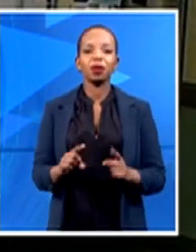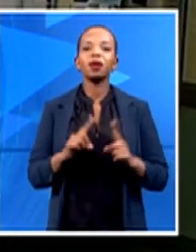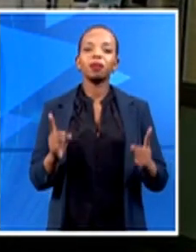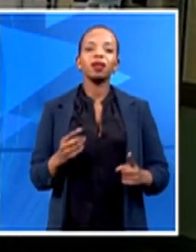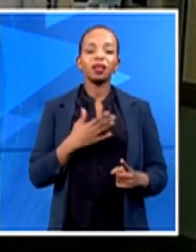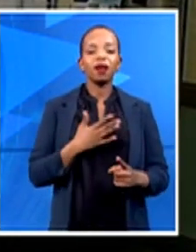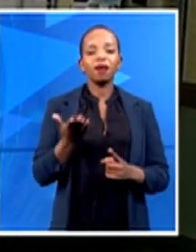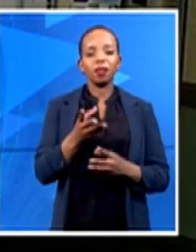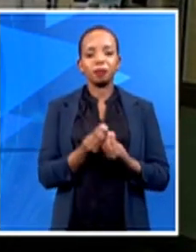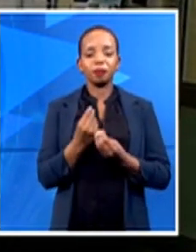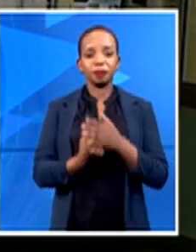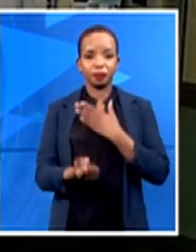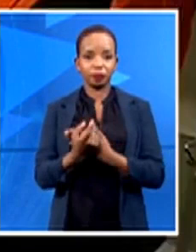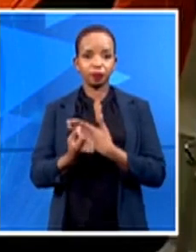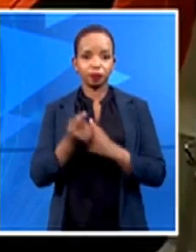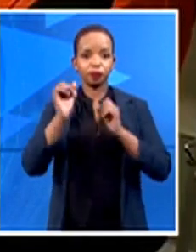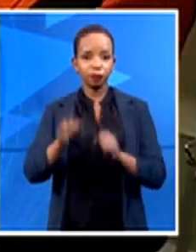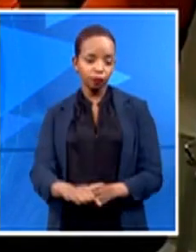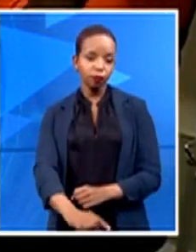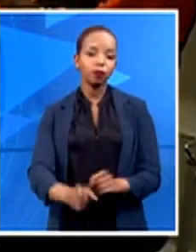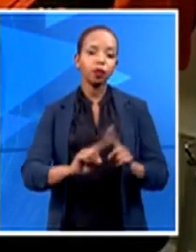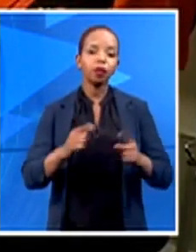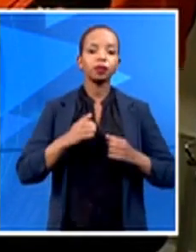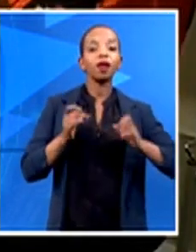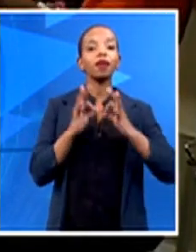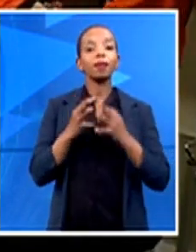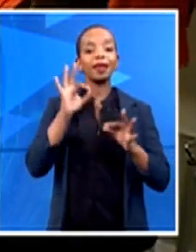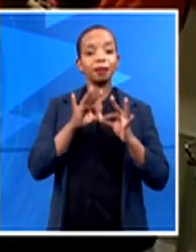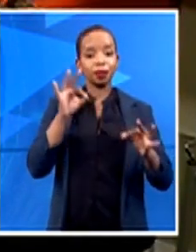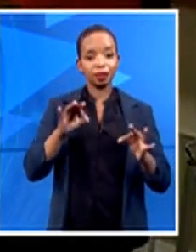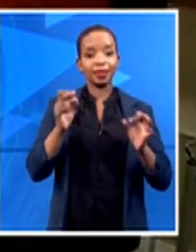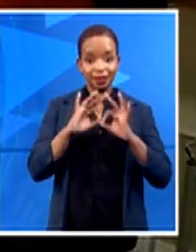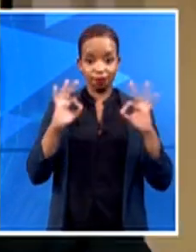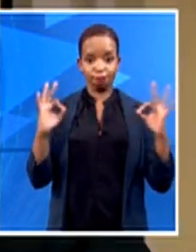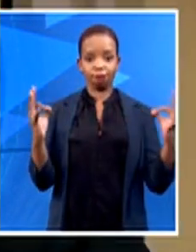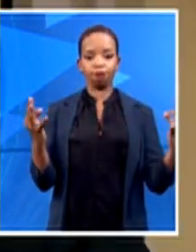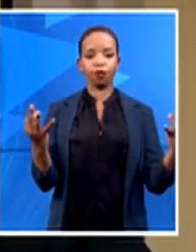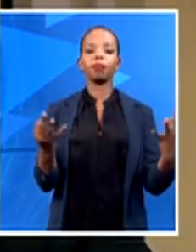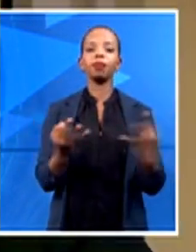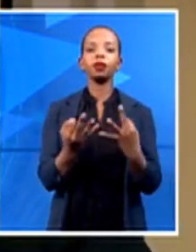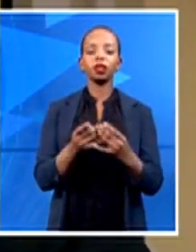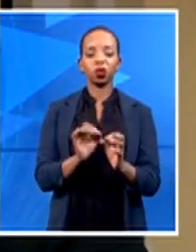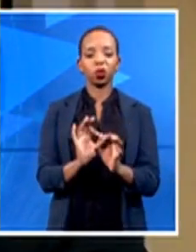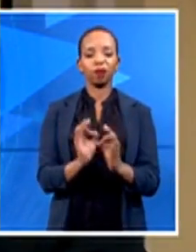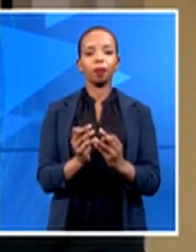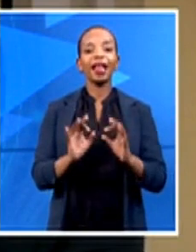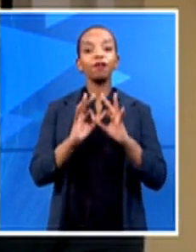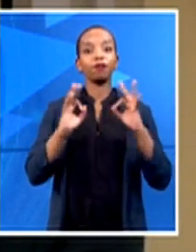is a big family. It's a family. And if I say family, I put emphasis on family. We actually take care of each